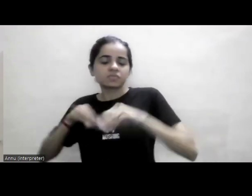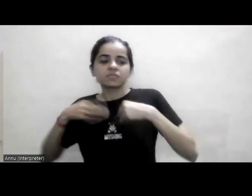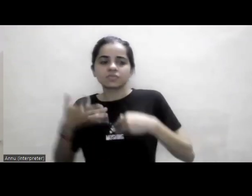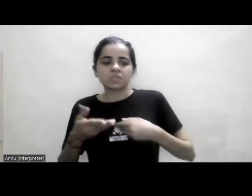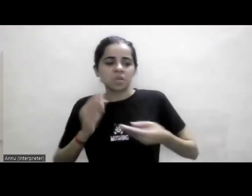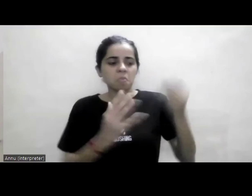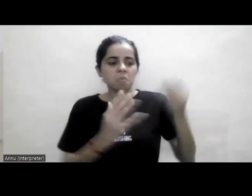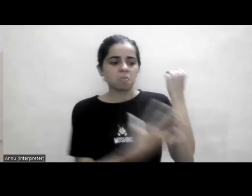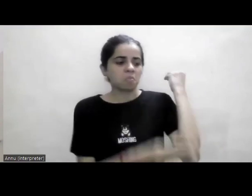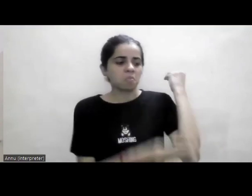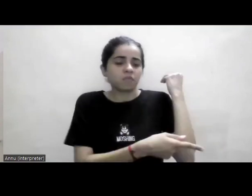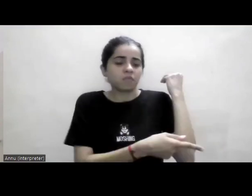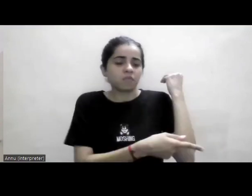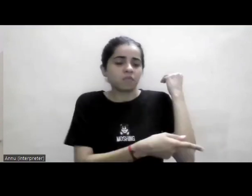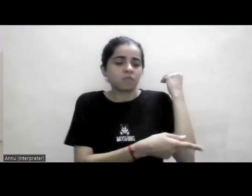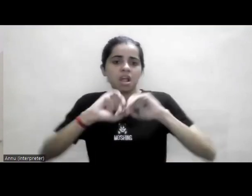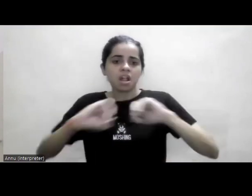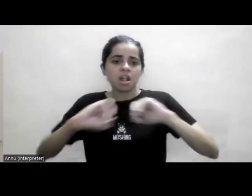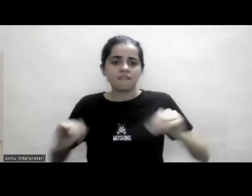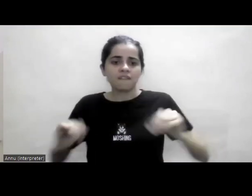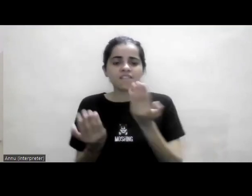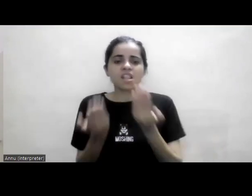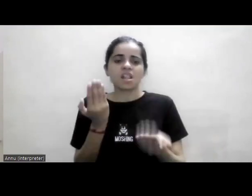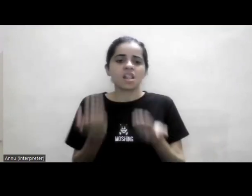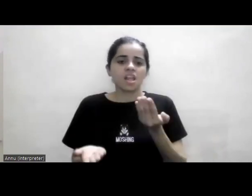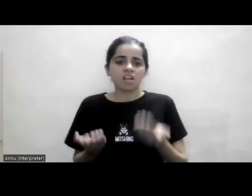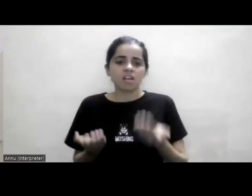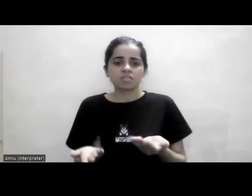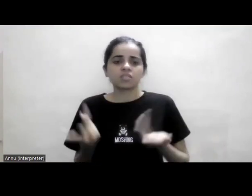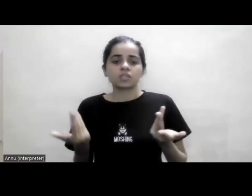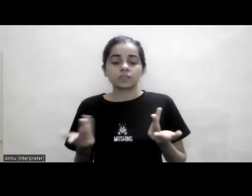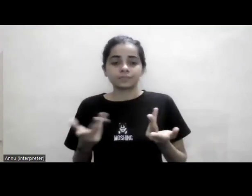they use a girl to create a difference between both of them. And then